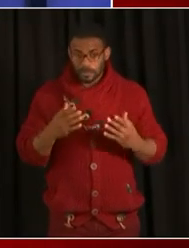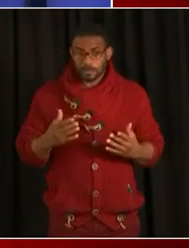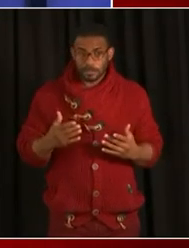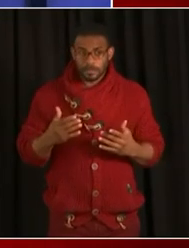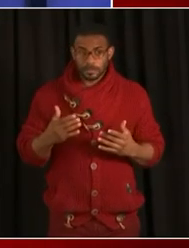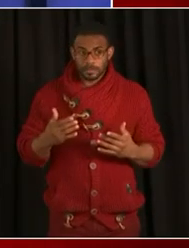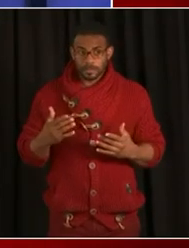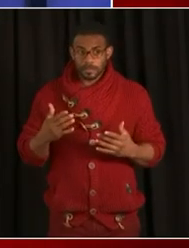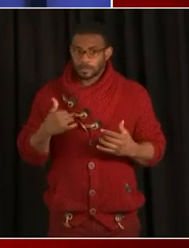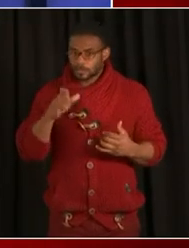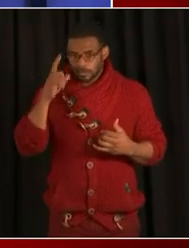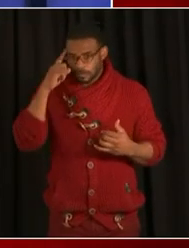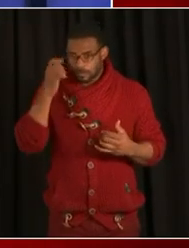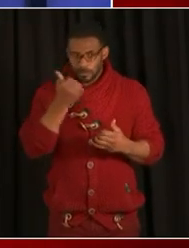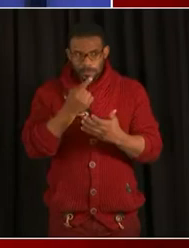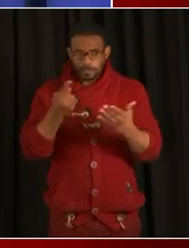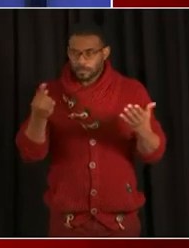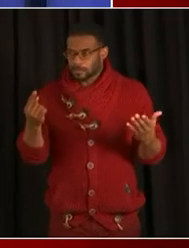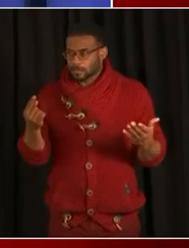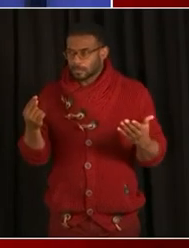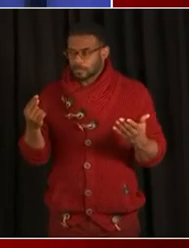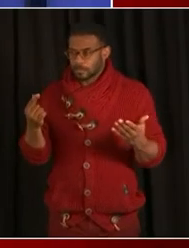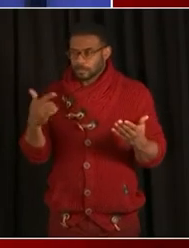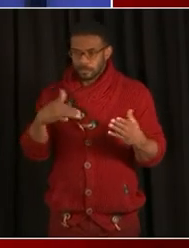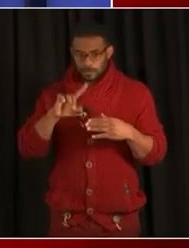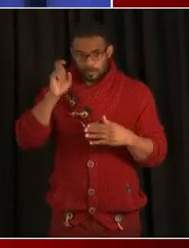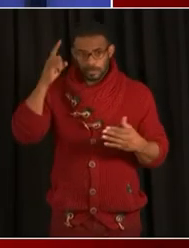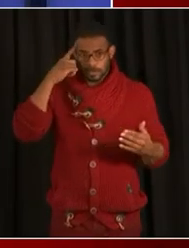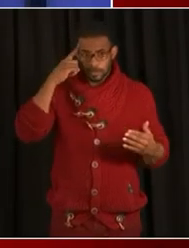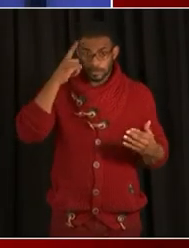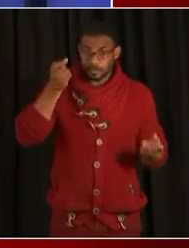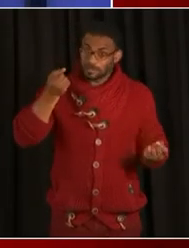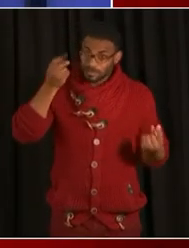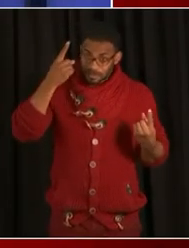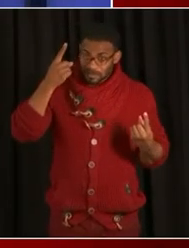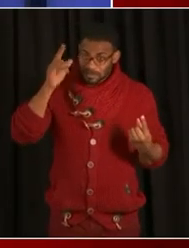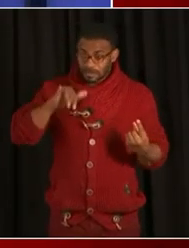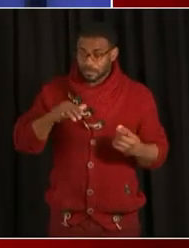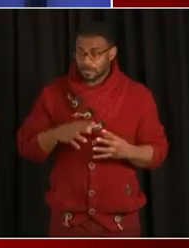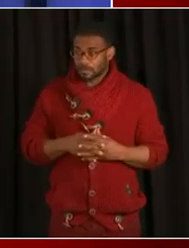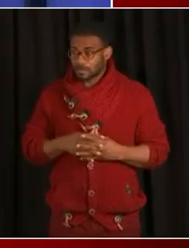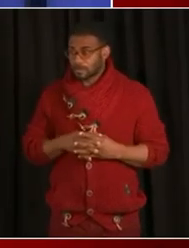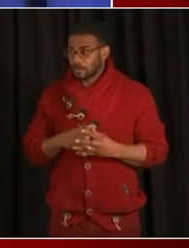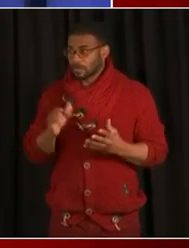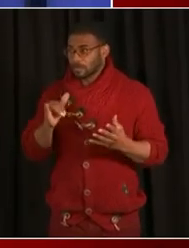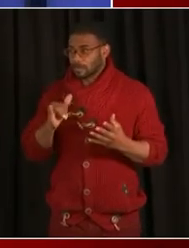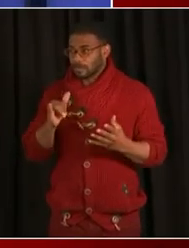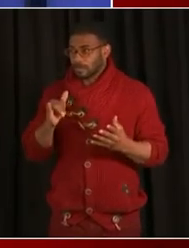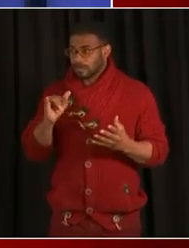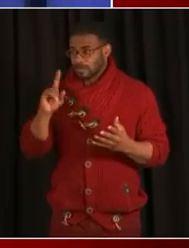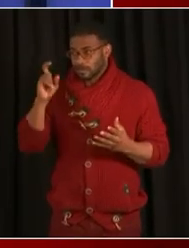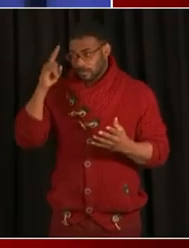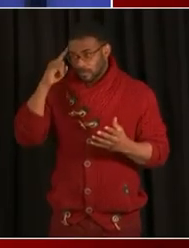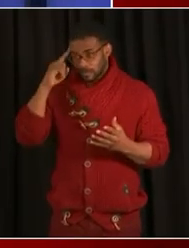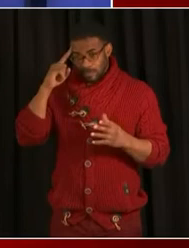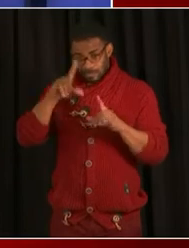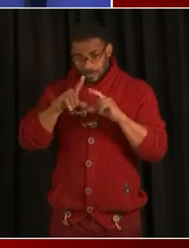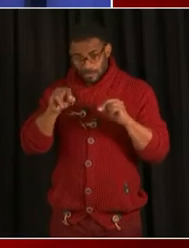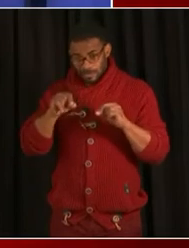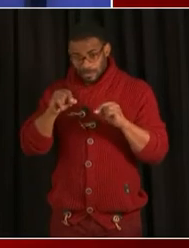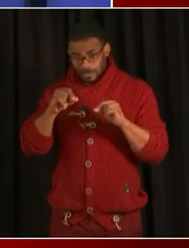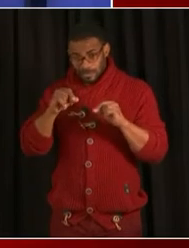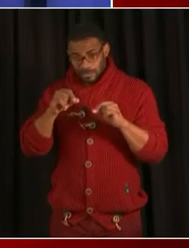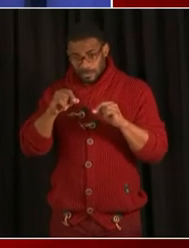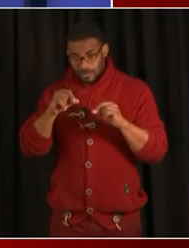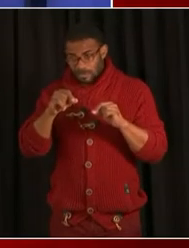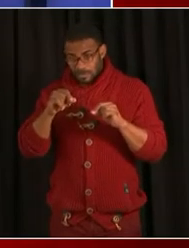eat. And I don't think anybody in the government understands that. Like, the government check keeps going